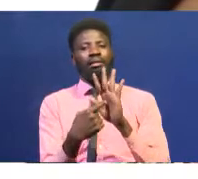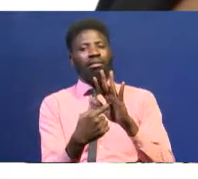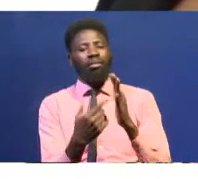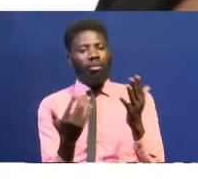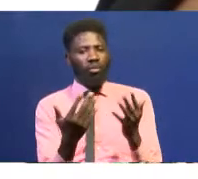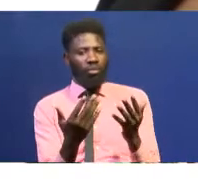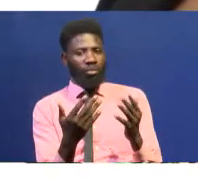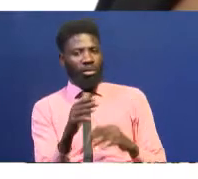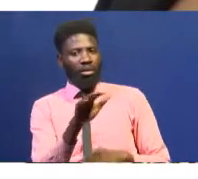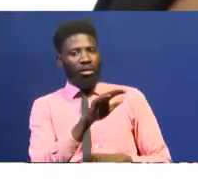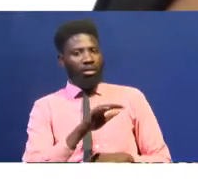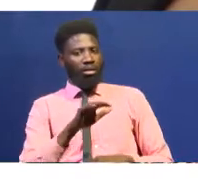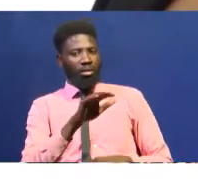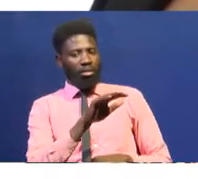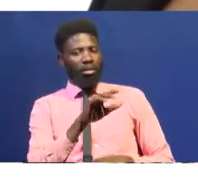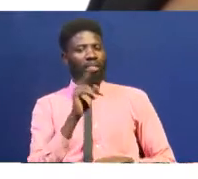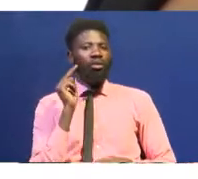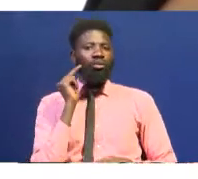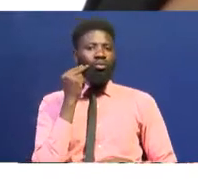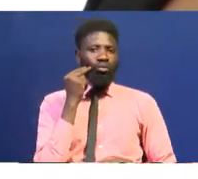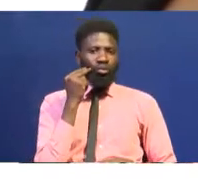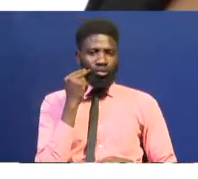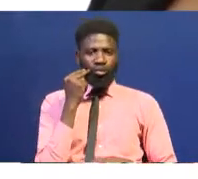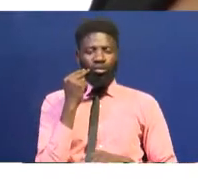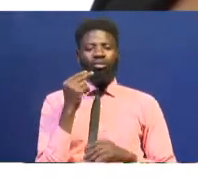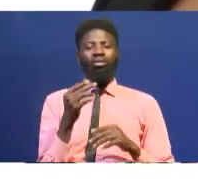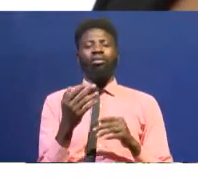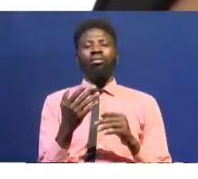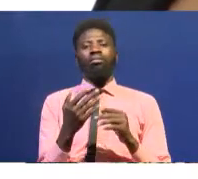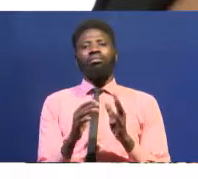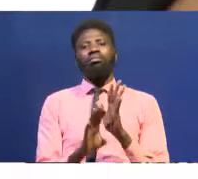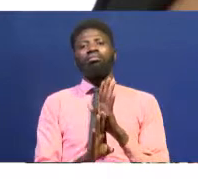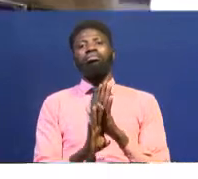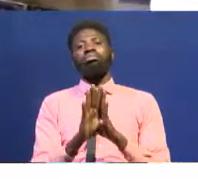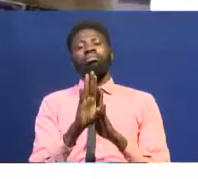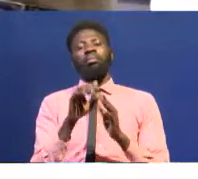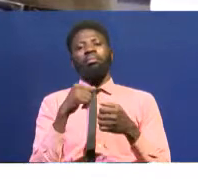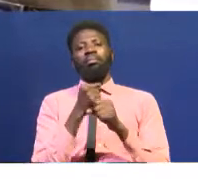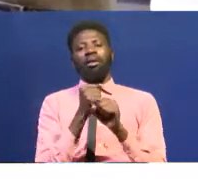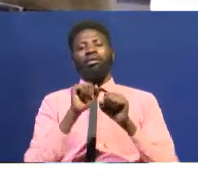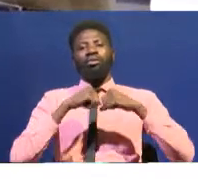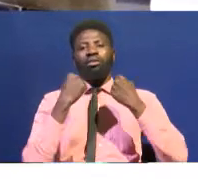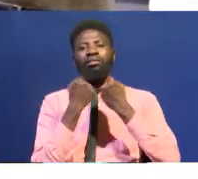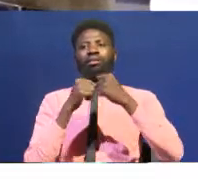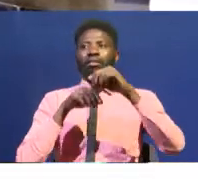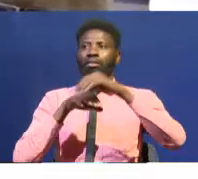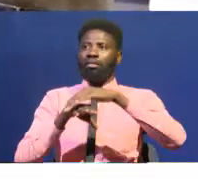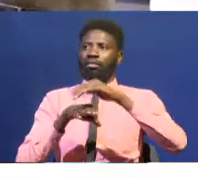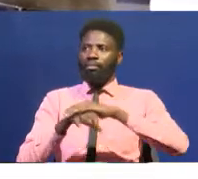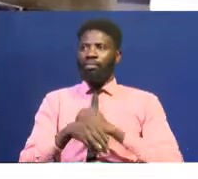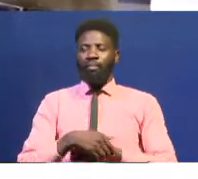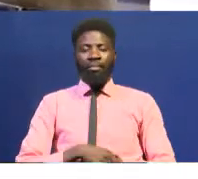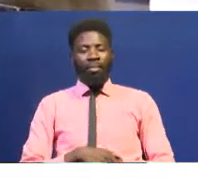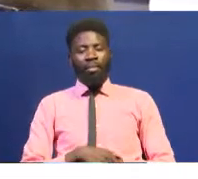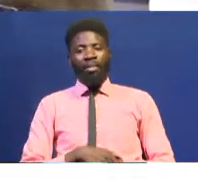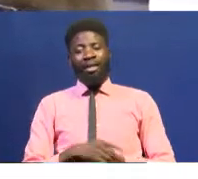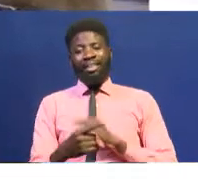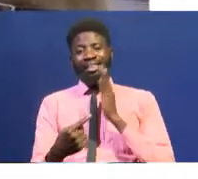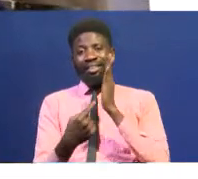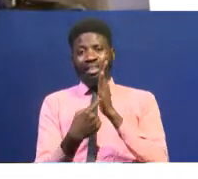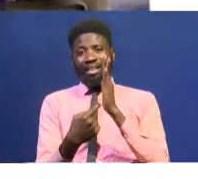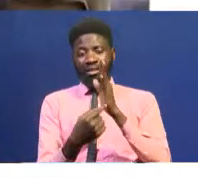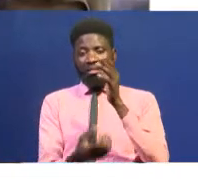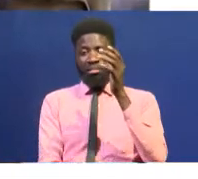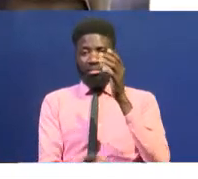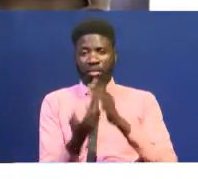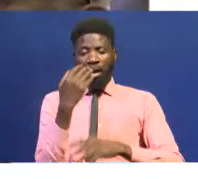profession of nutrition and making it accessible to the society out there. The technology that is coming up must be of